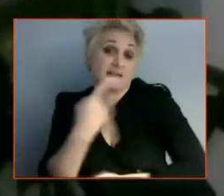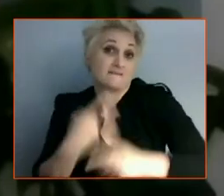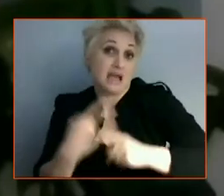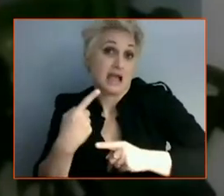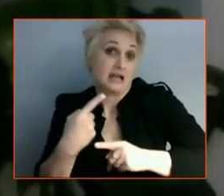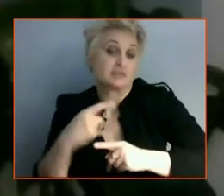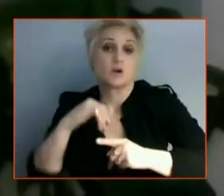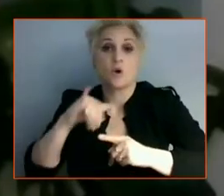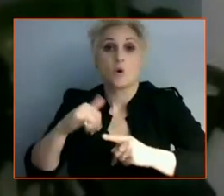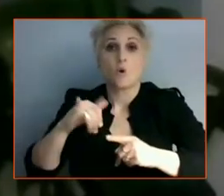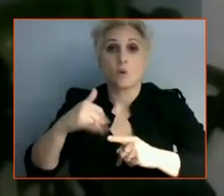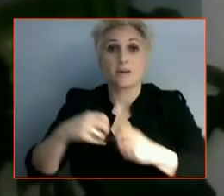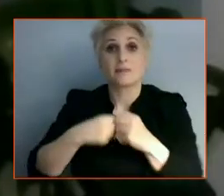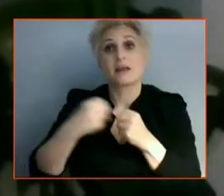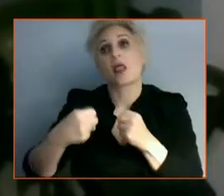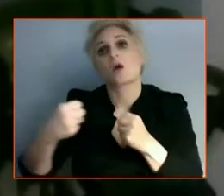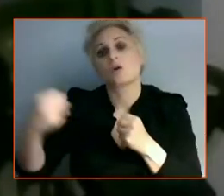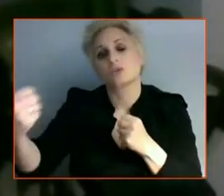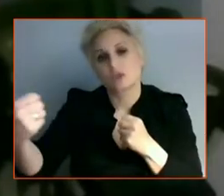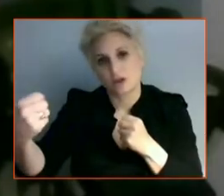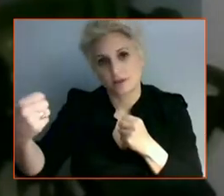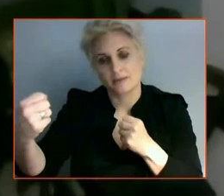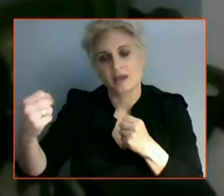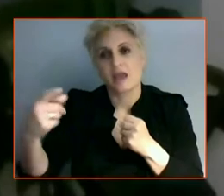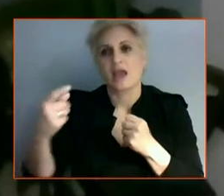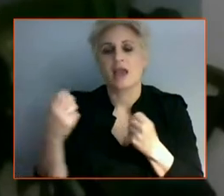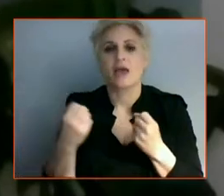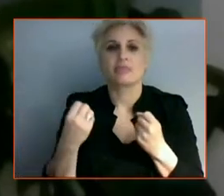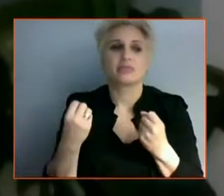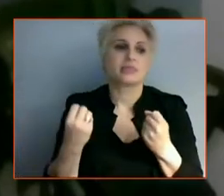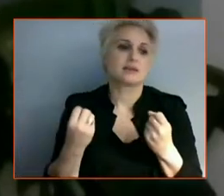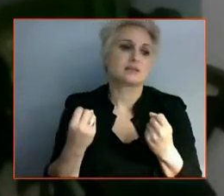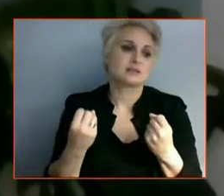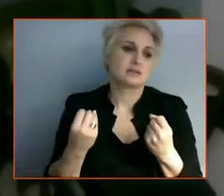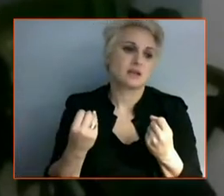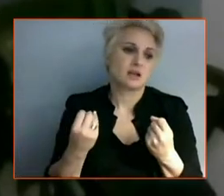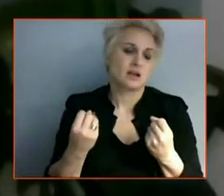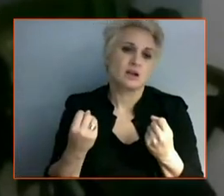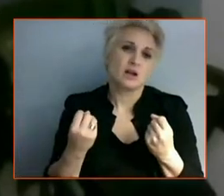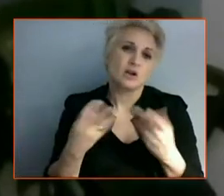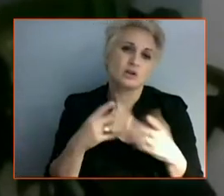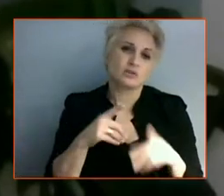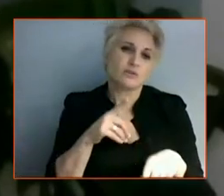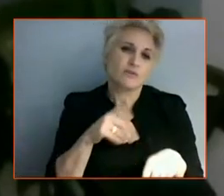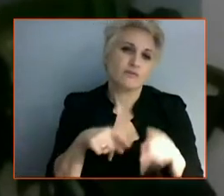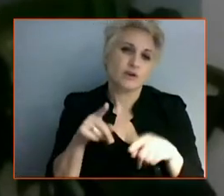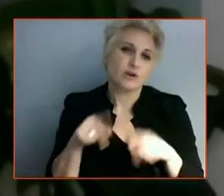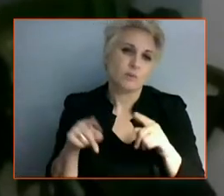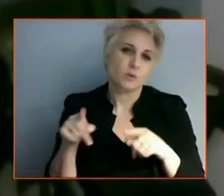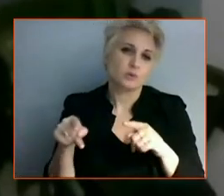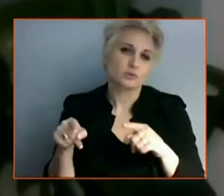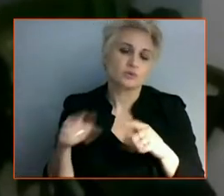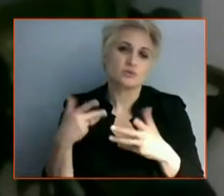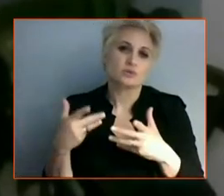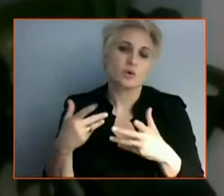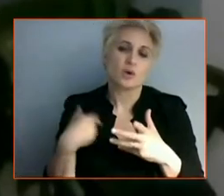while. And there's a number of variables that, are quite difficult to predict. So, it's not a simple solution, worth